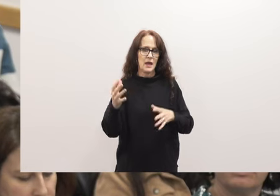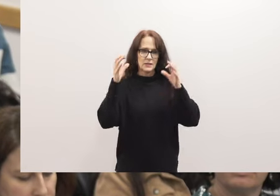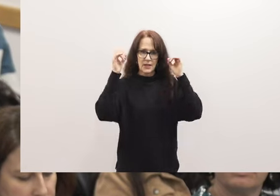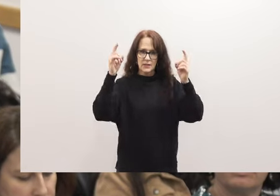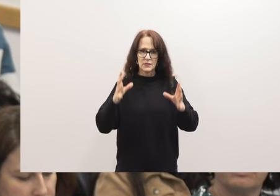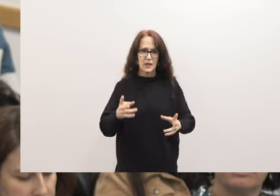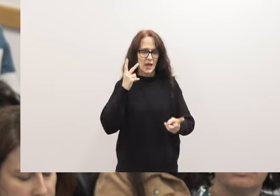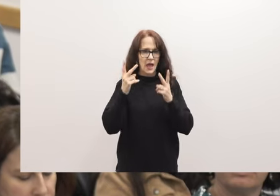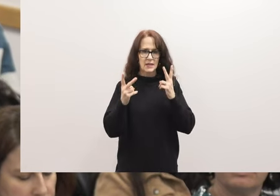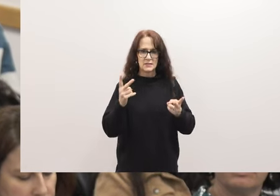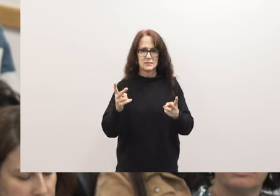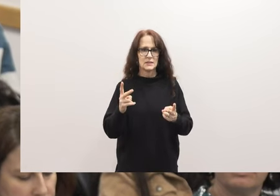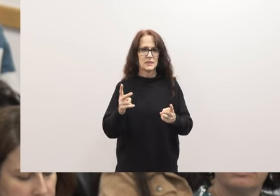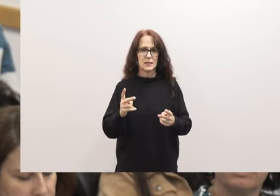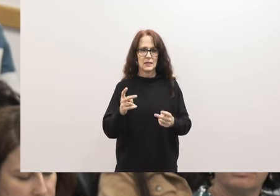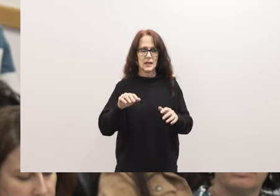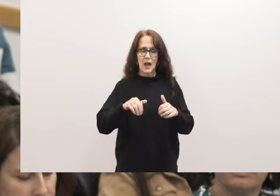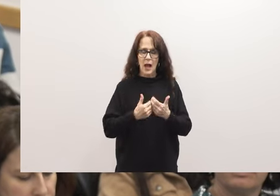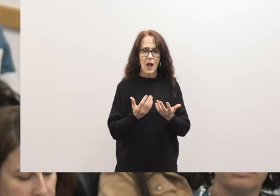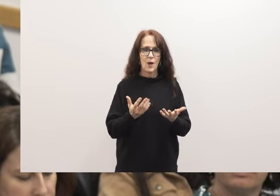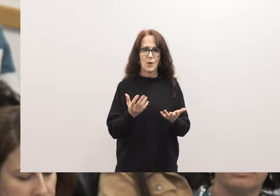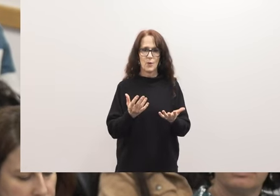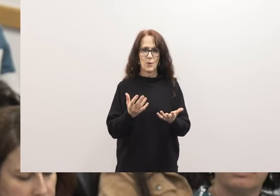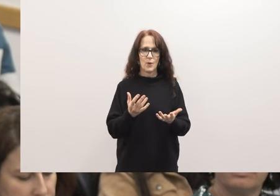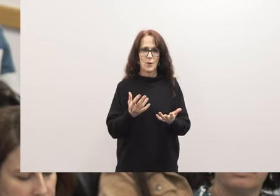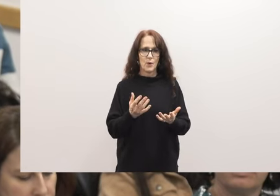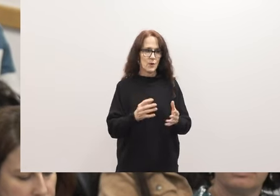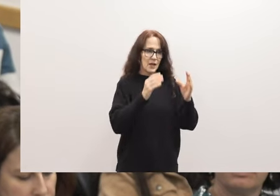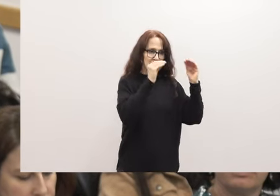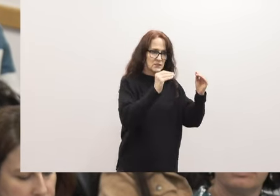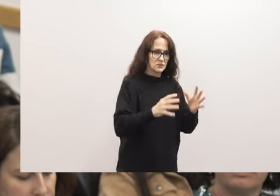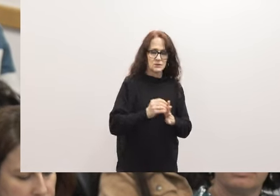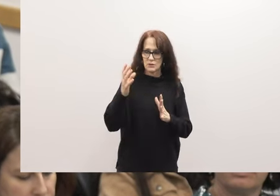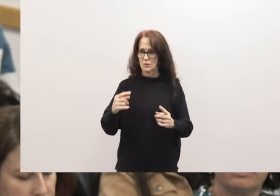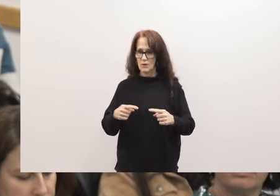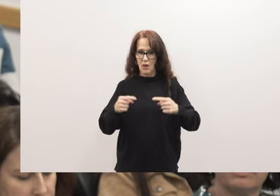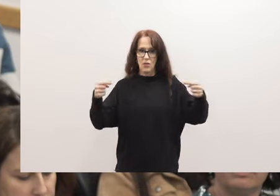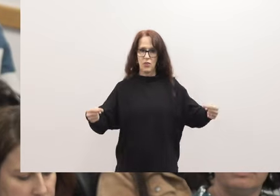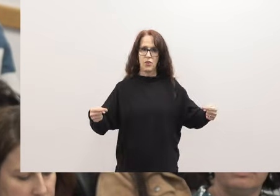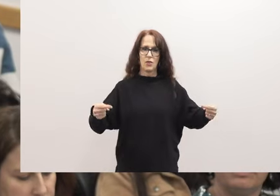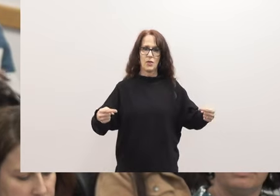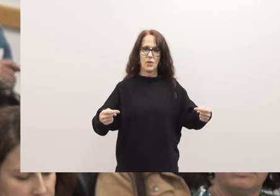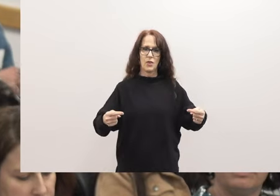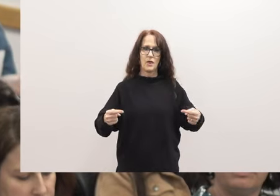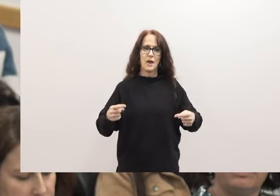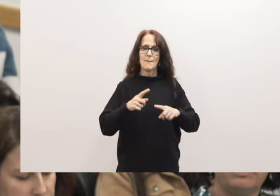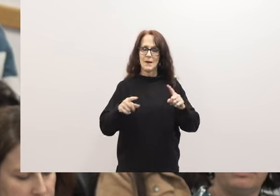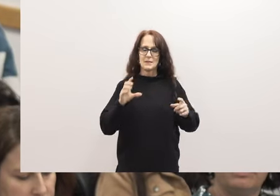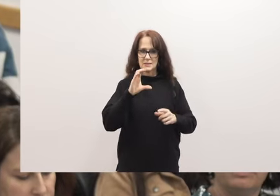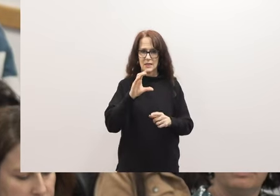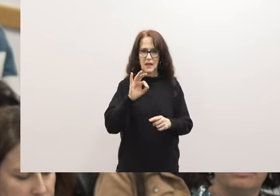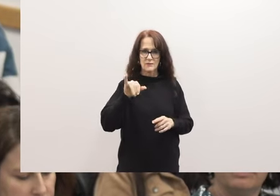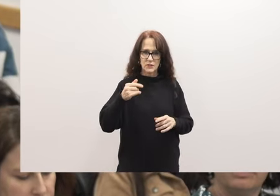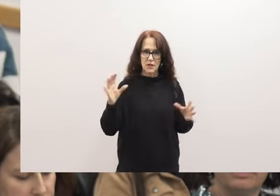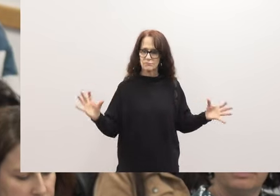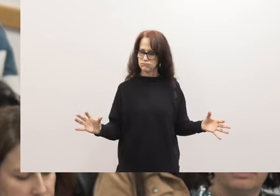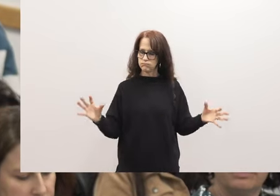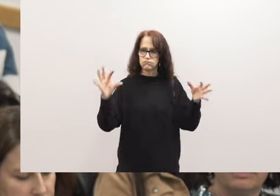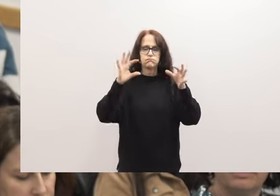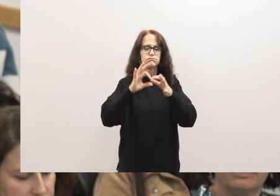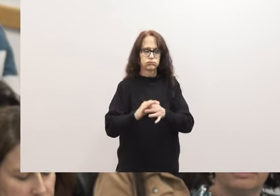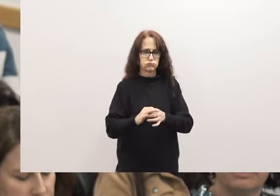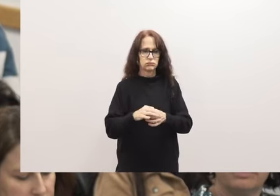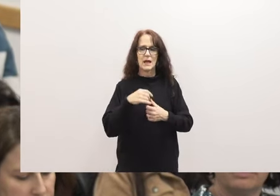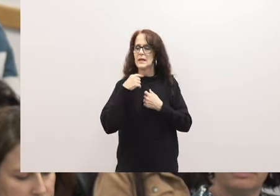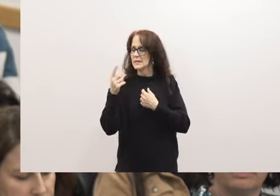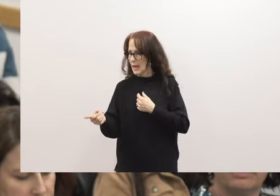I see firsthand how our conditions can pit teachers and students against each other. And it's through these partnerships that CFJ has been telling